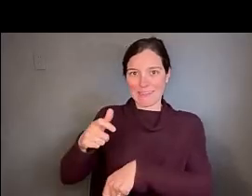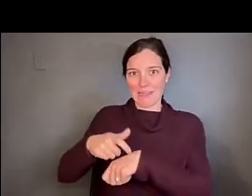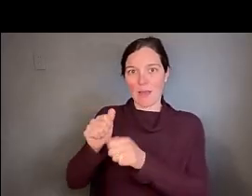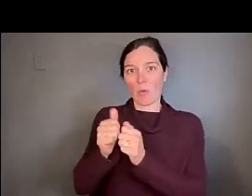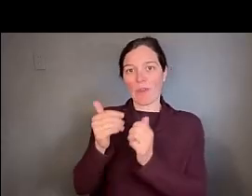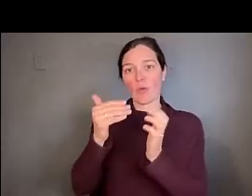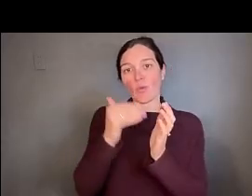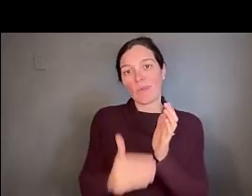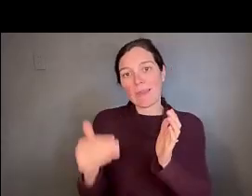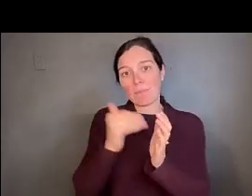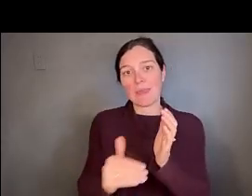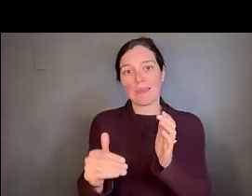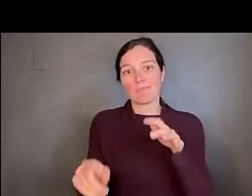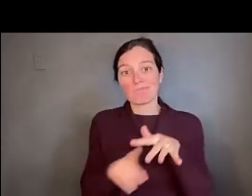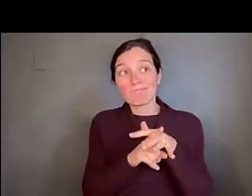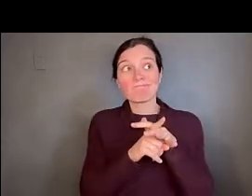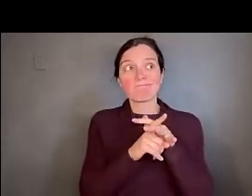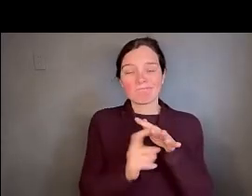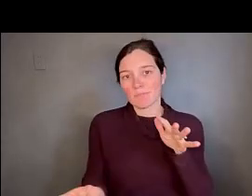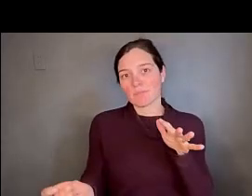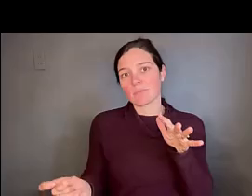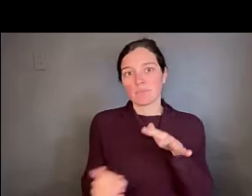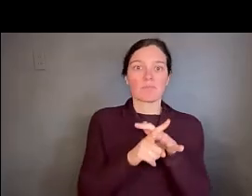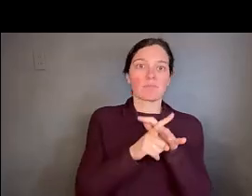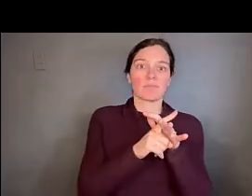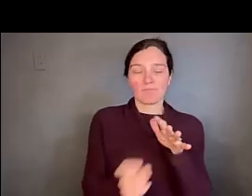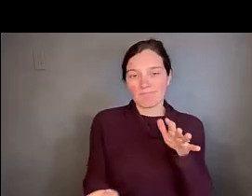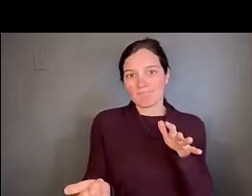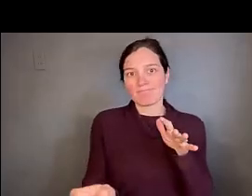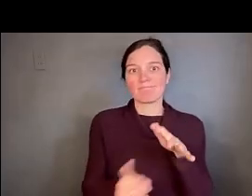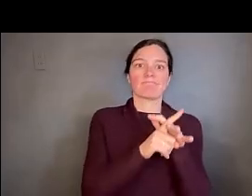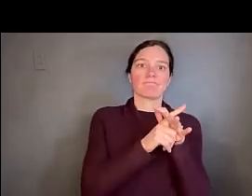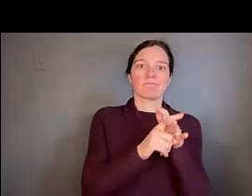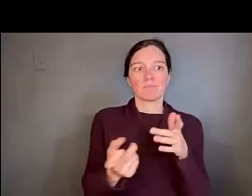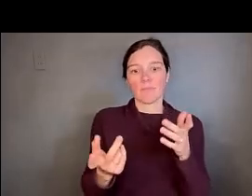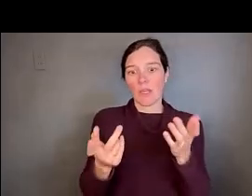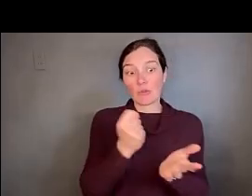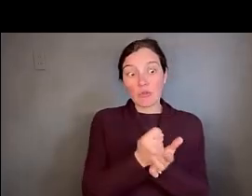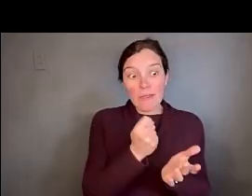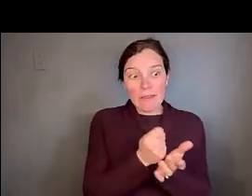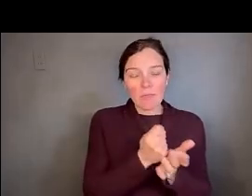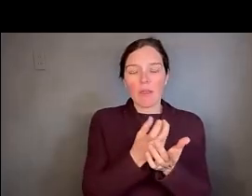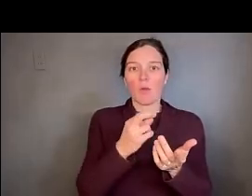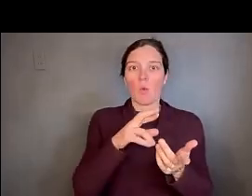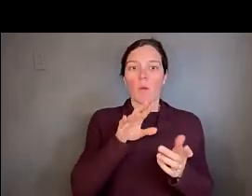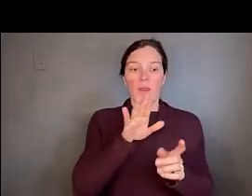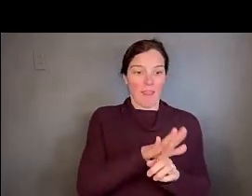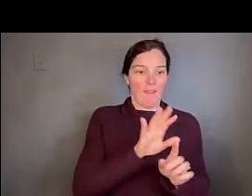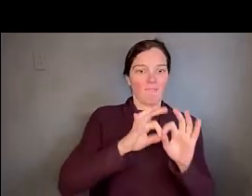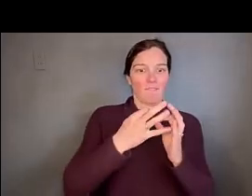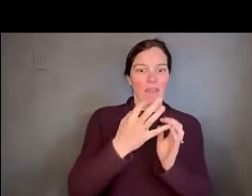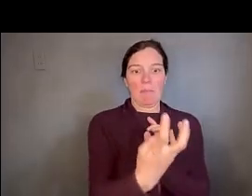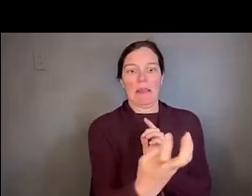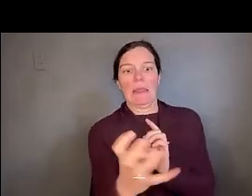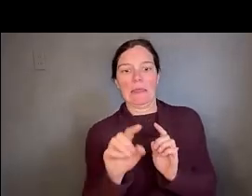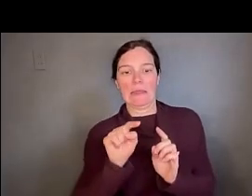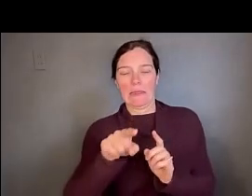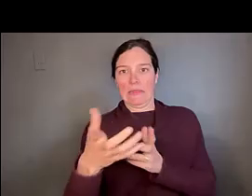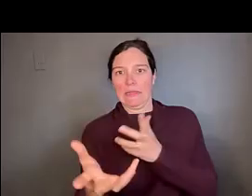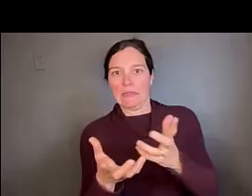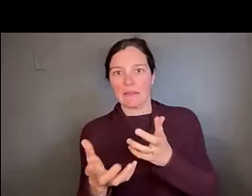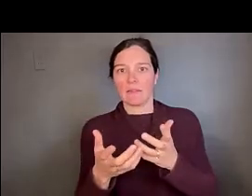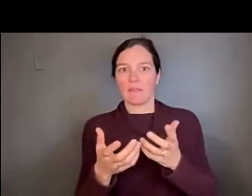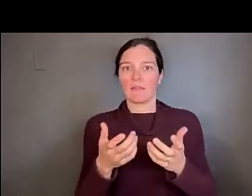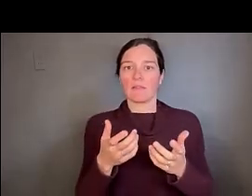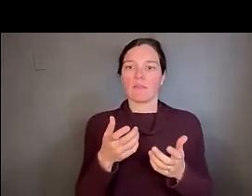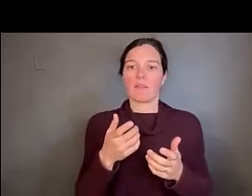repeat readmissions, treatment for families that have to deal with this. So I will have to